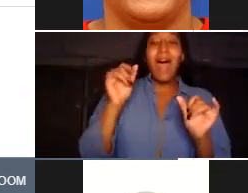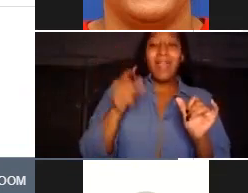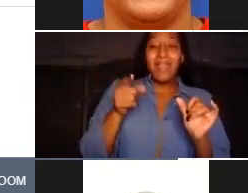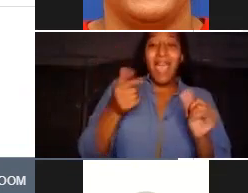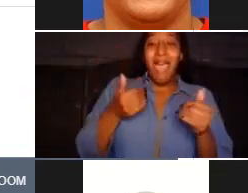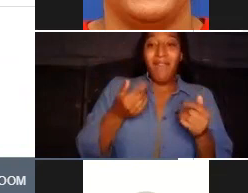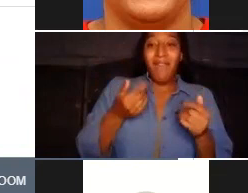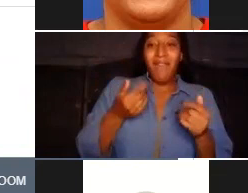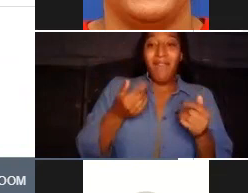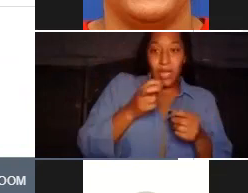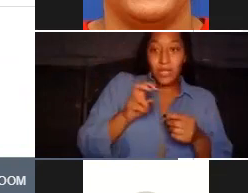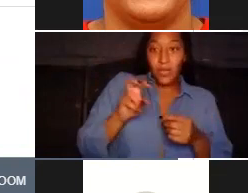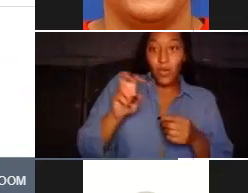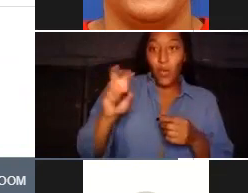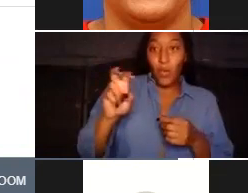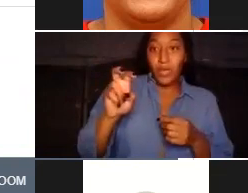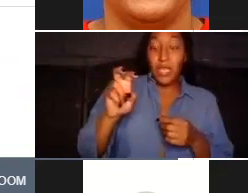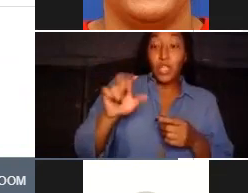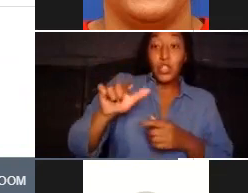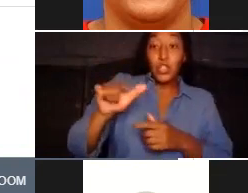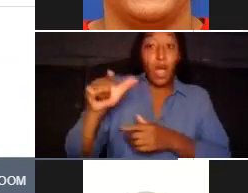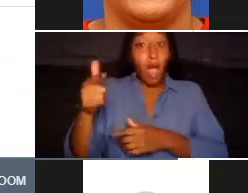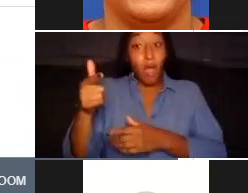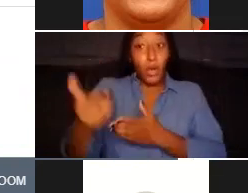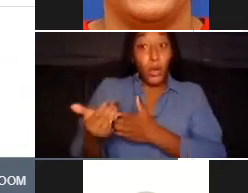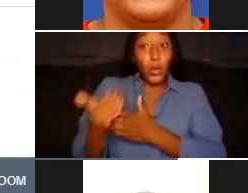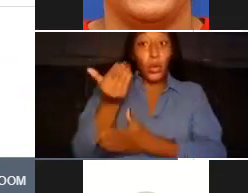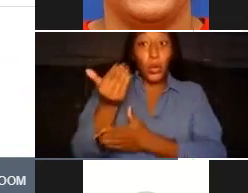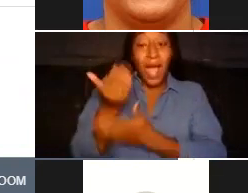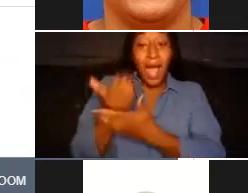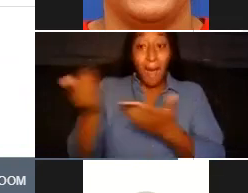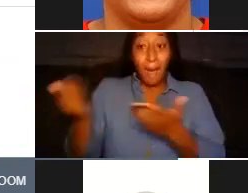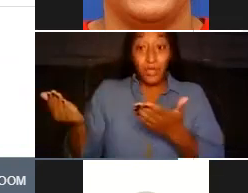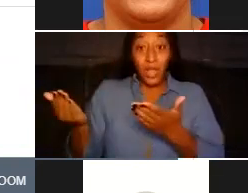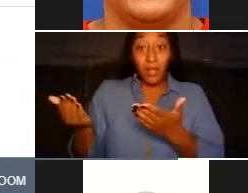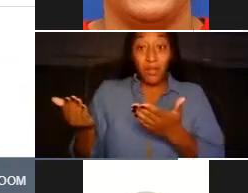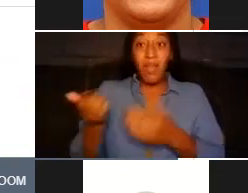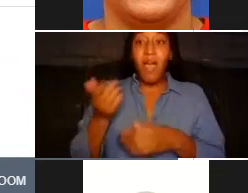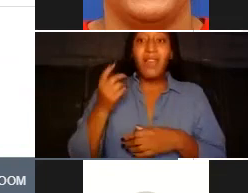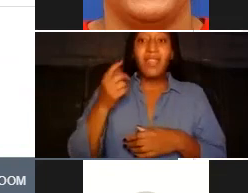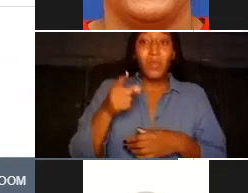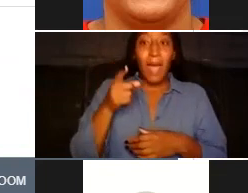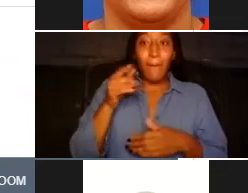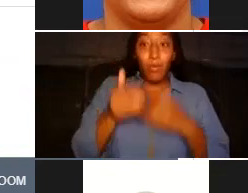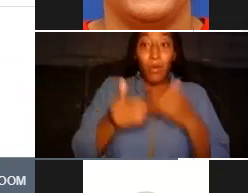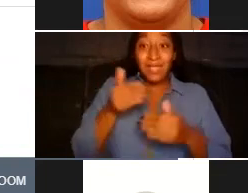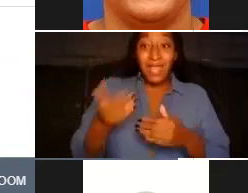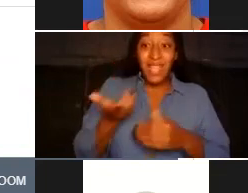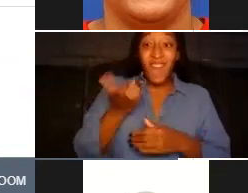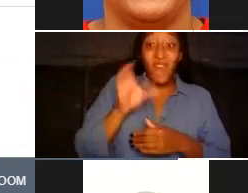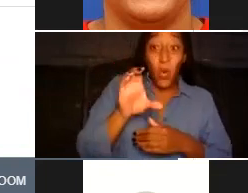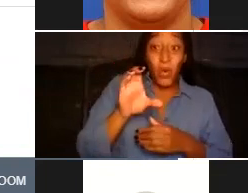oscillate. That forced oscillation is what we call resonance. And in particular, if